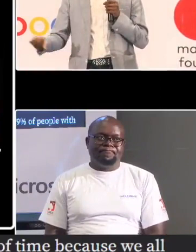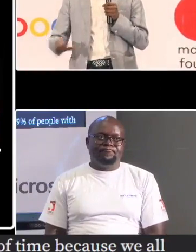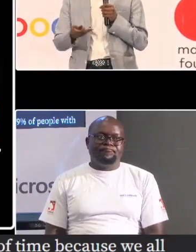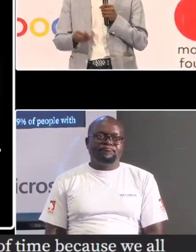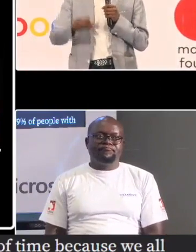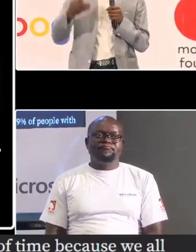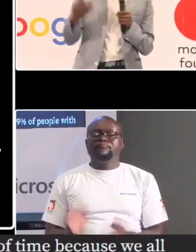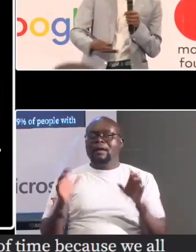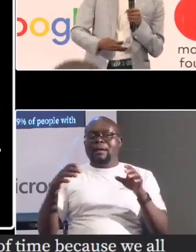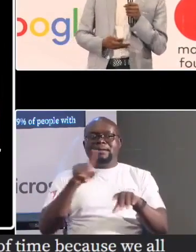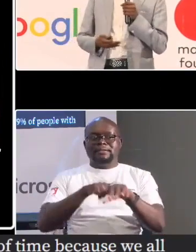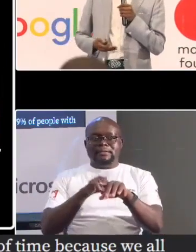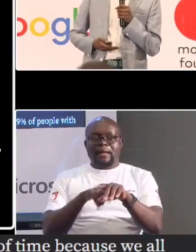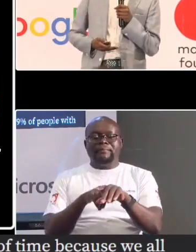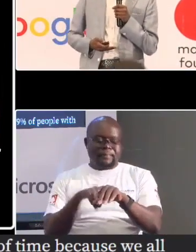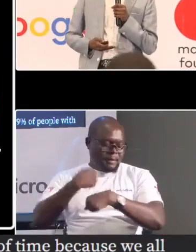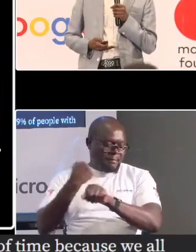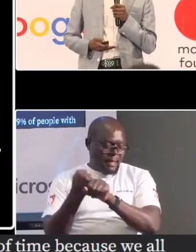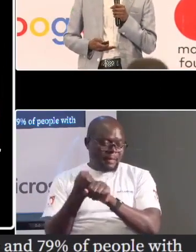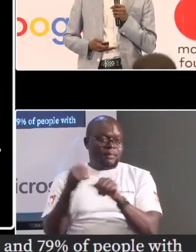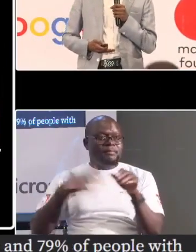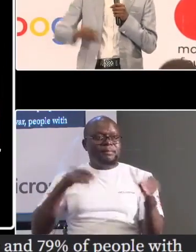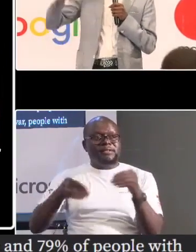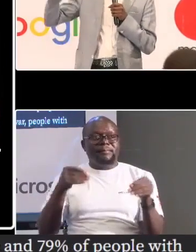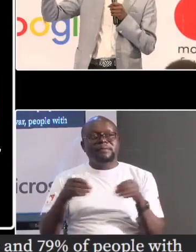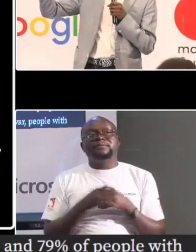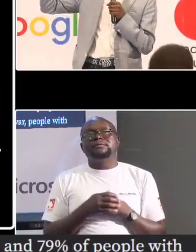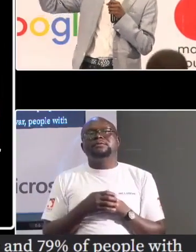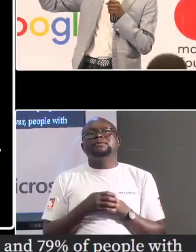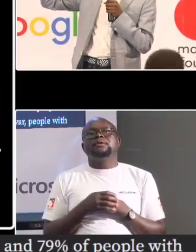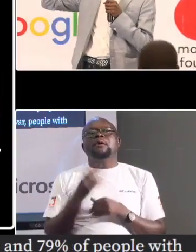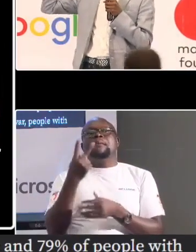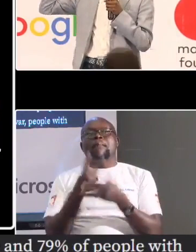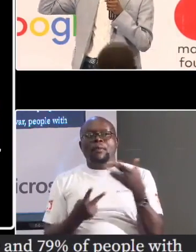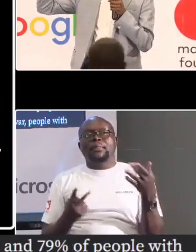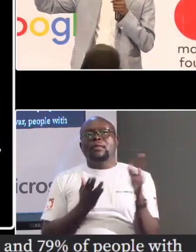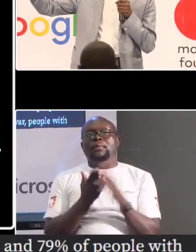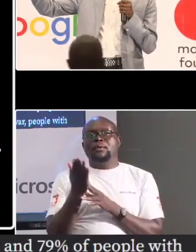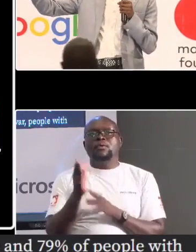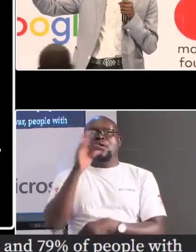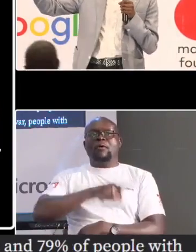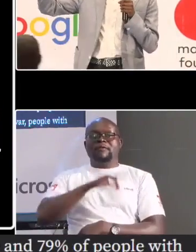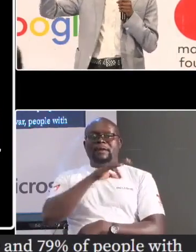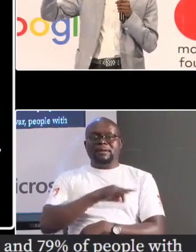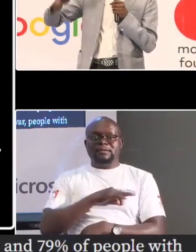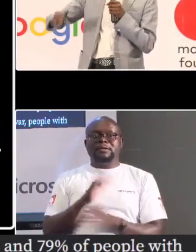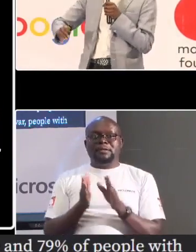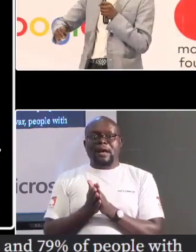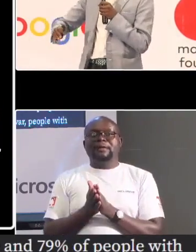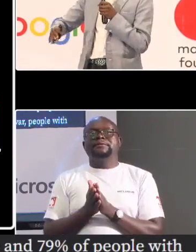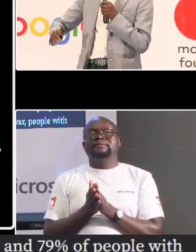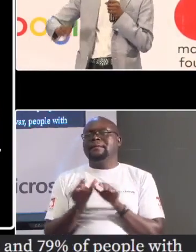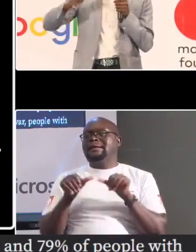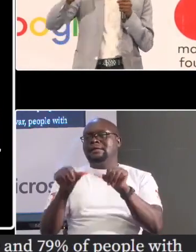But companies who employ persons with disabilities are above average in terms of profitability and